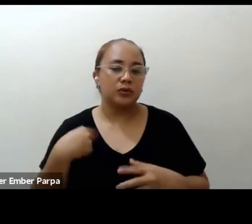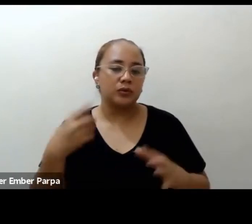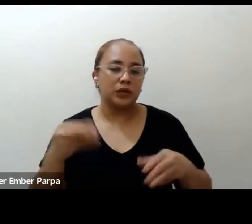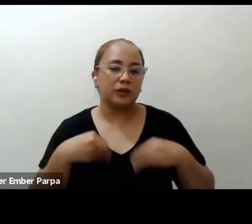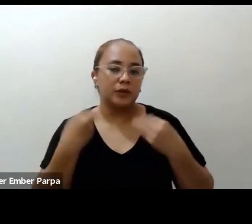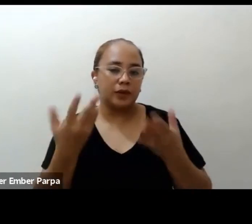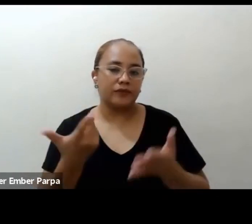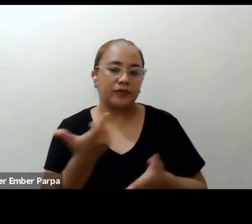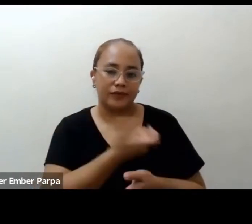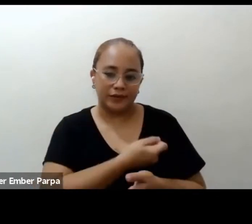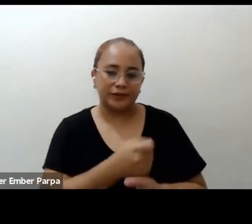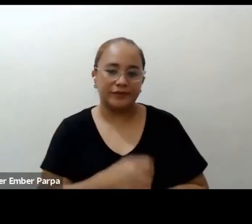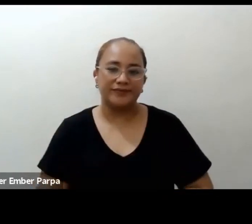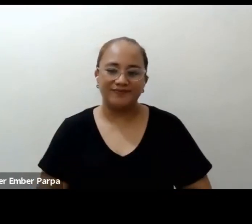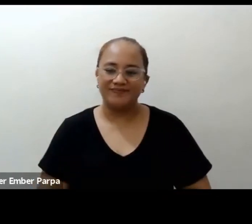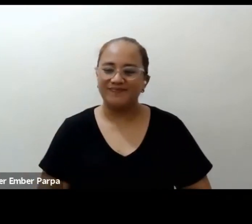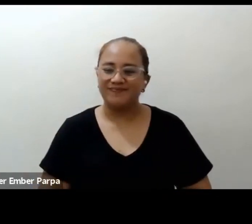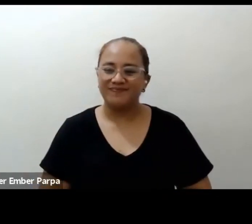vaccination.